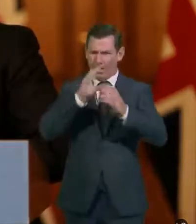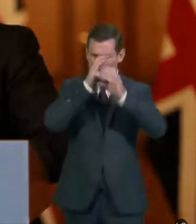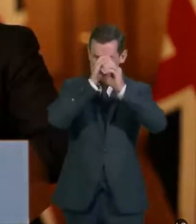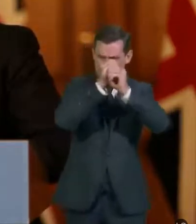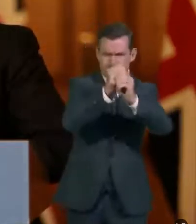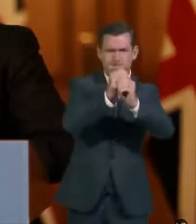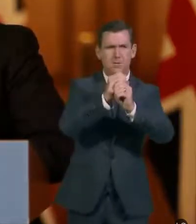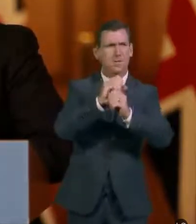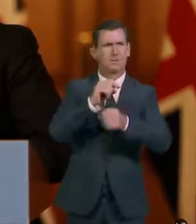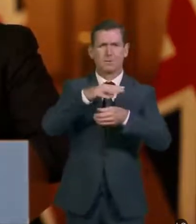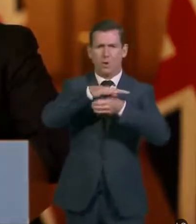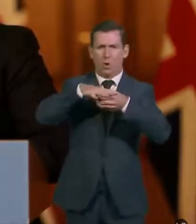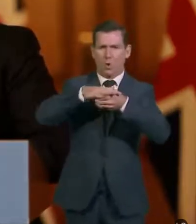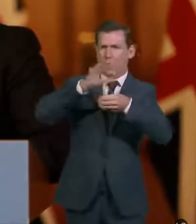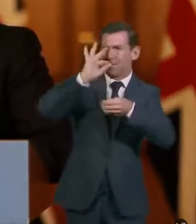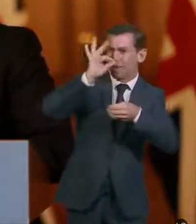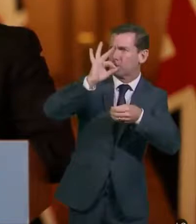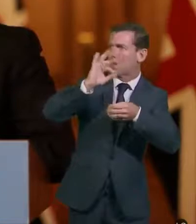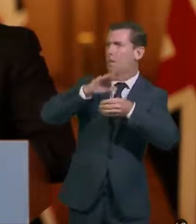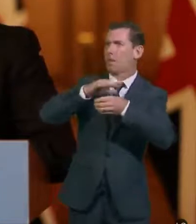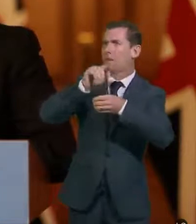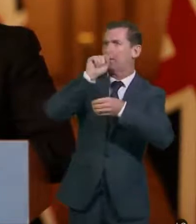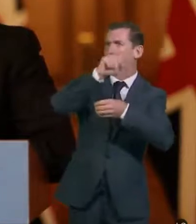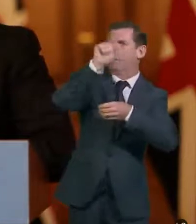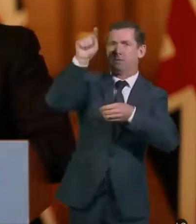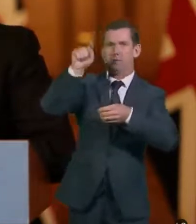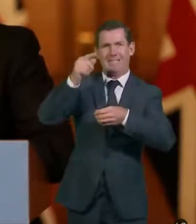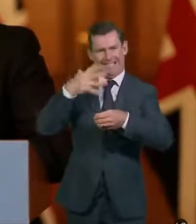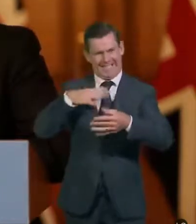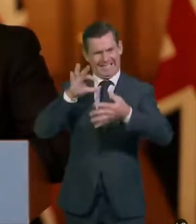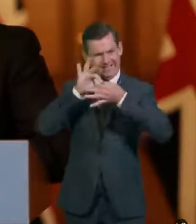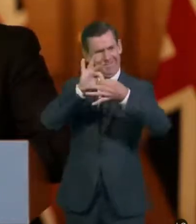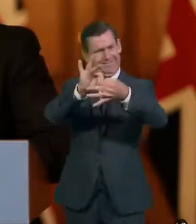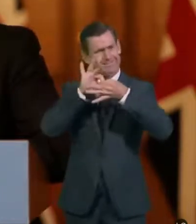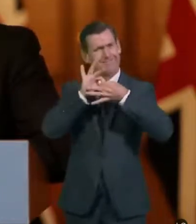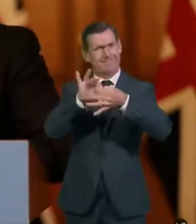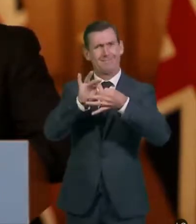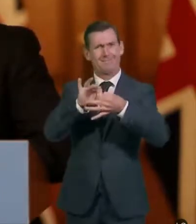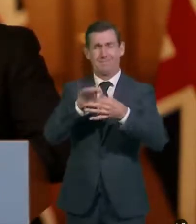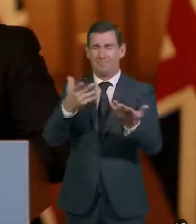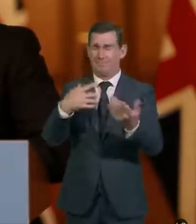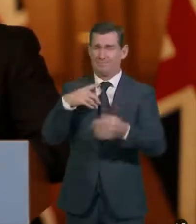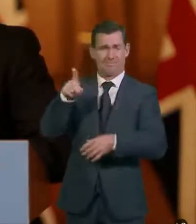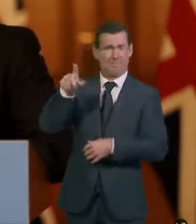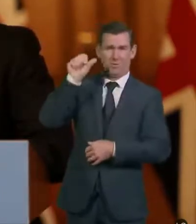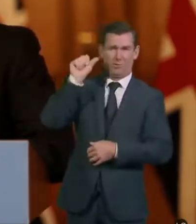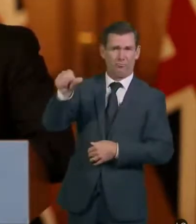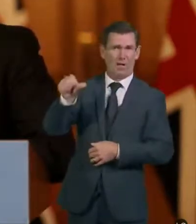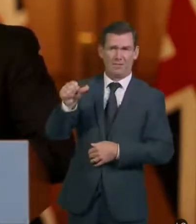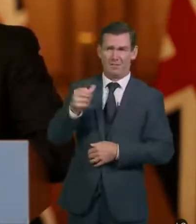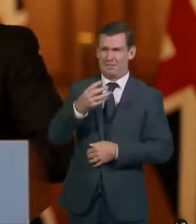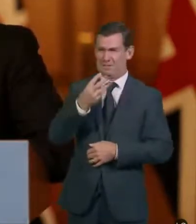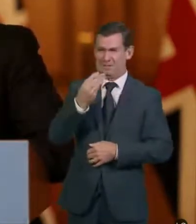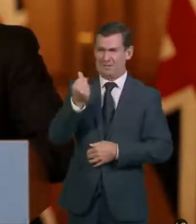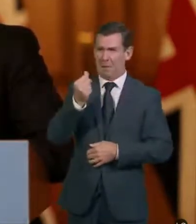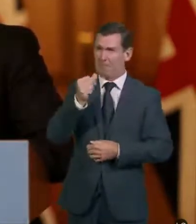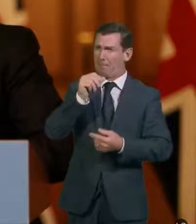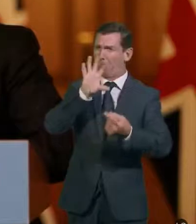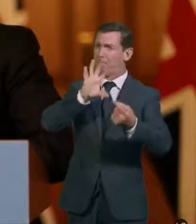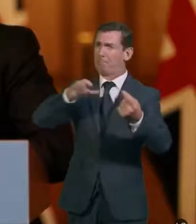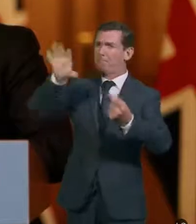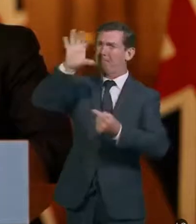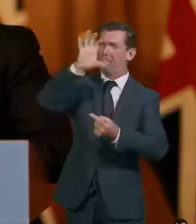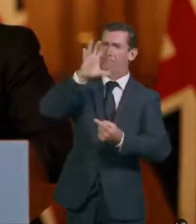that we've identified. And you're quite right, there's areas across the country that now need to do more, and it will